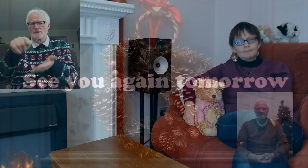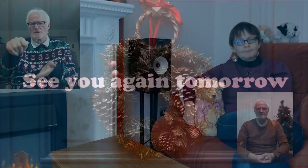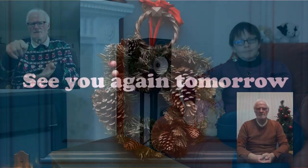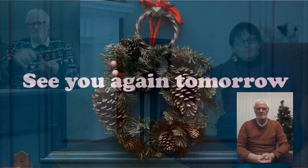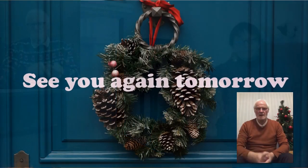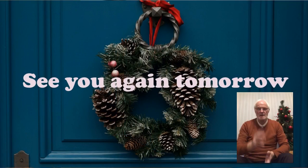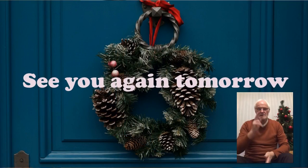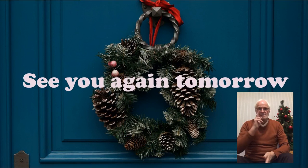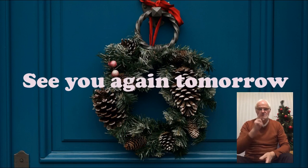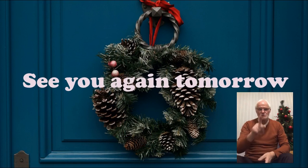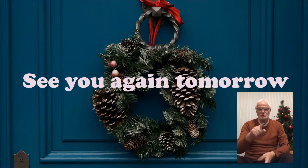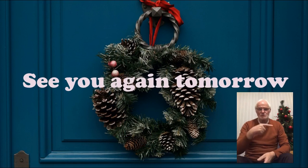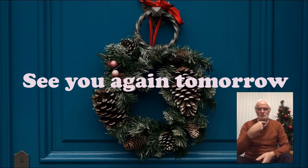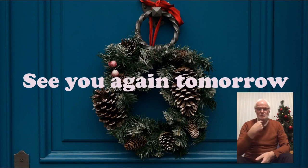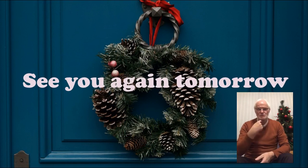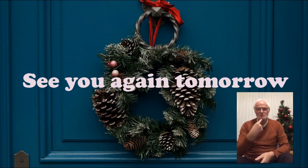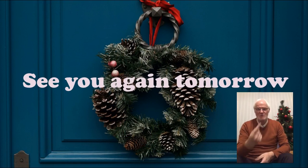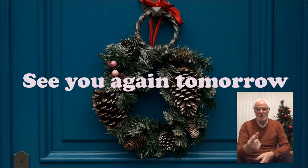Yeah.